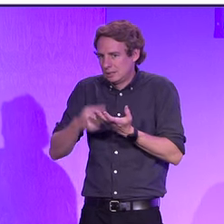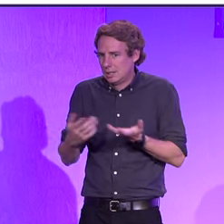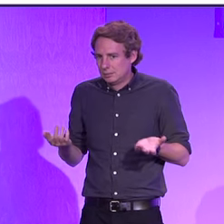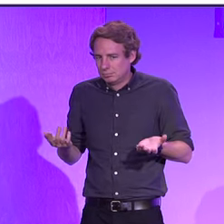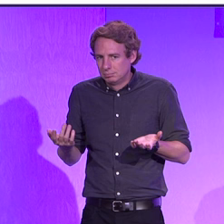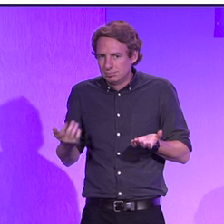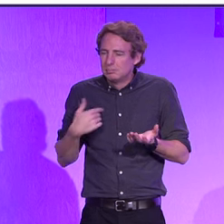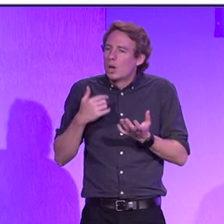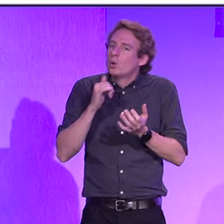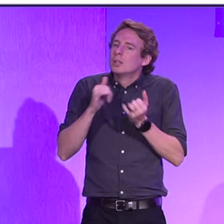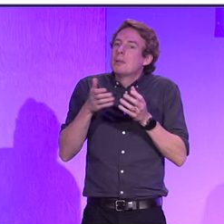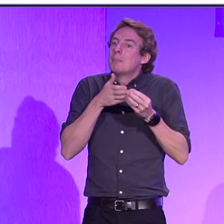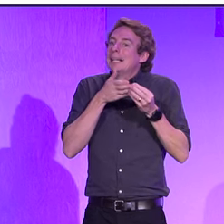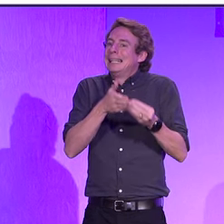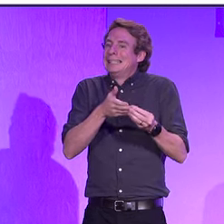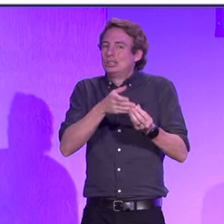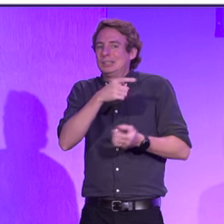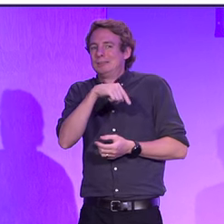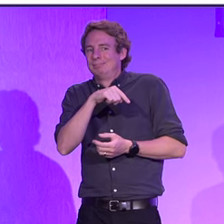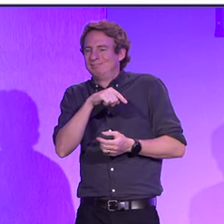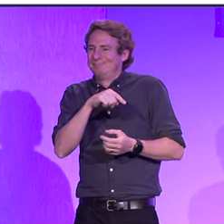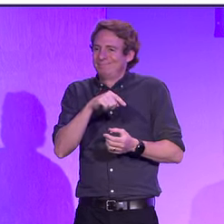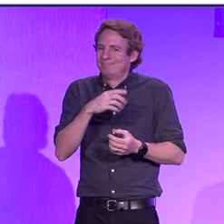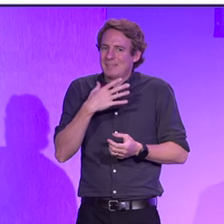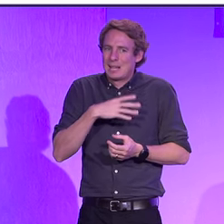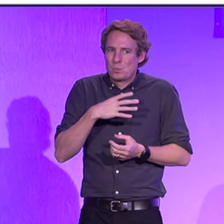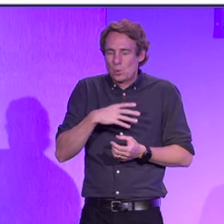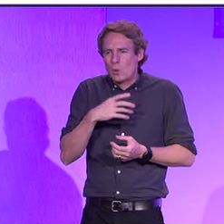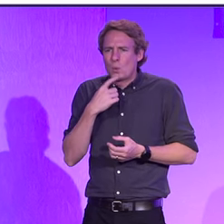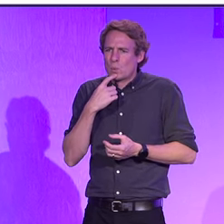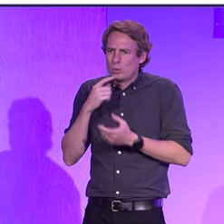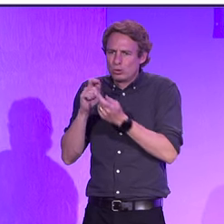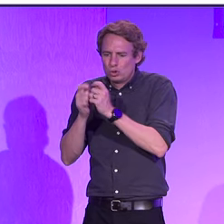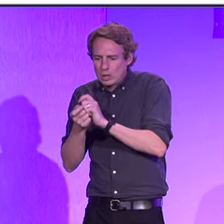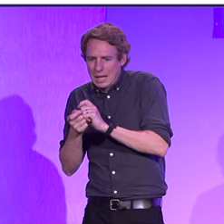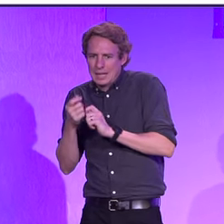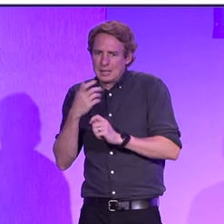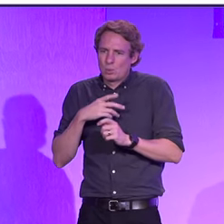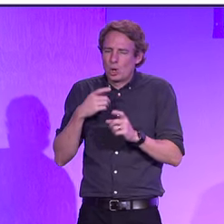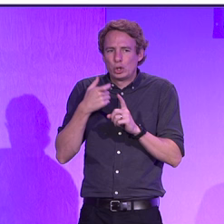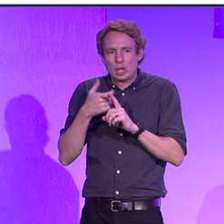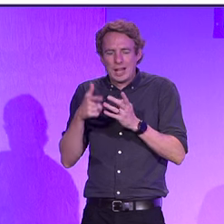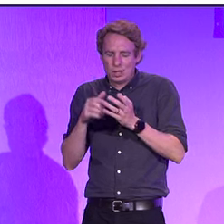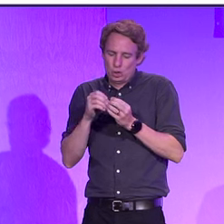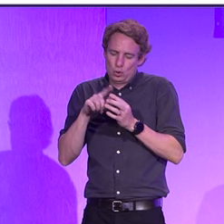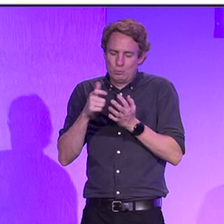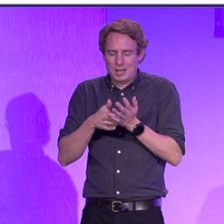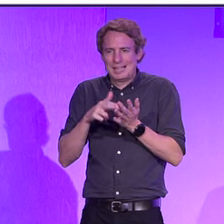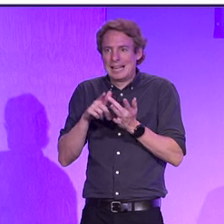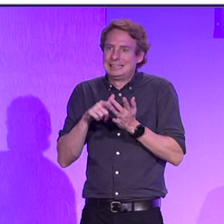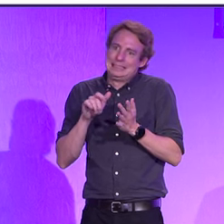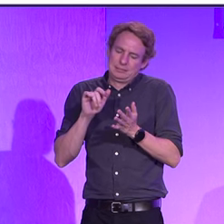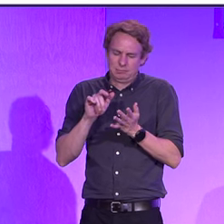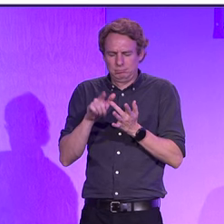you see that it's the leadership wanting to bring in these big changes and be known for introducing Kubernetes or whatever